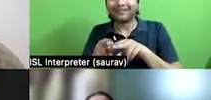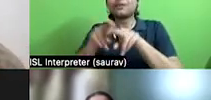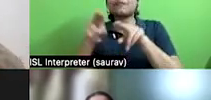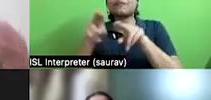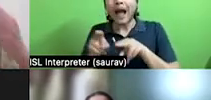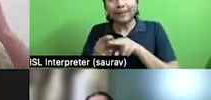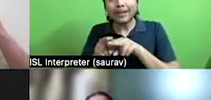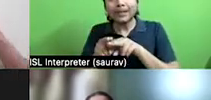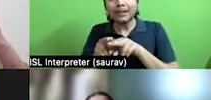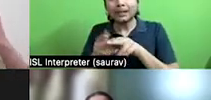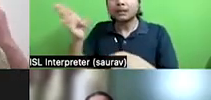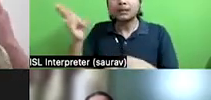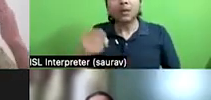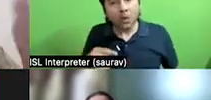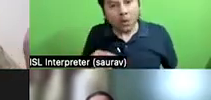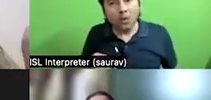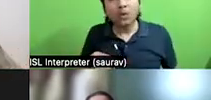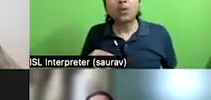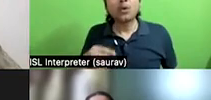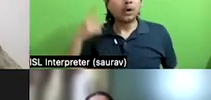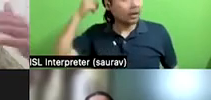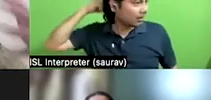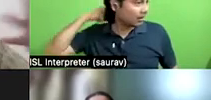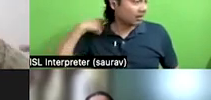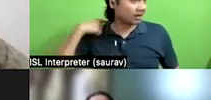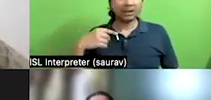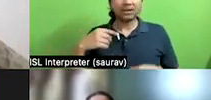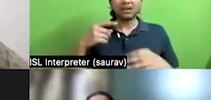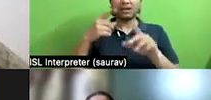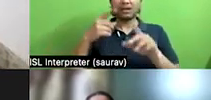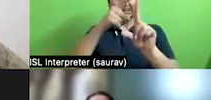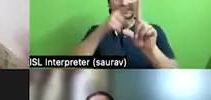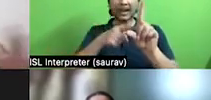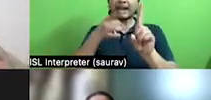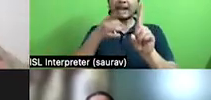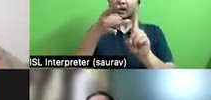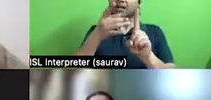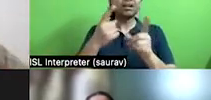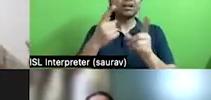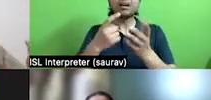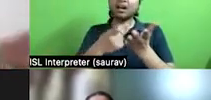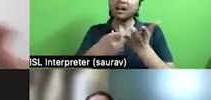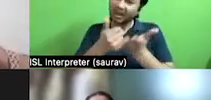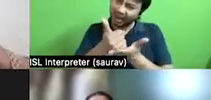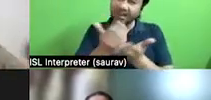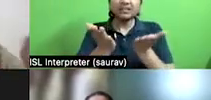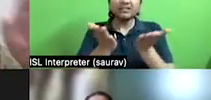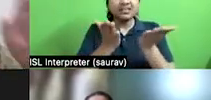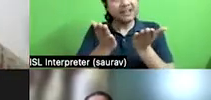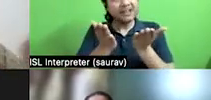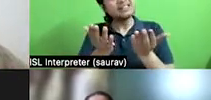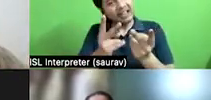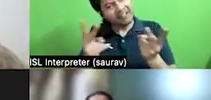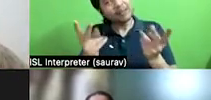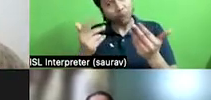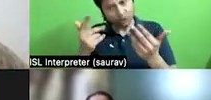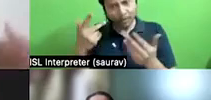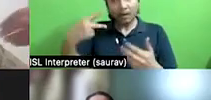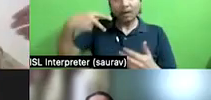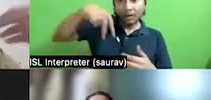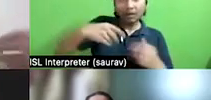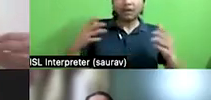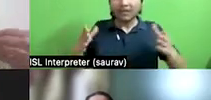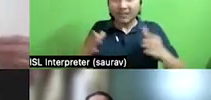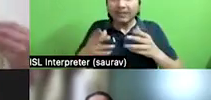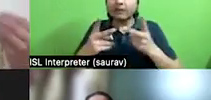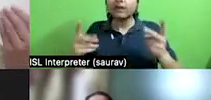person don't know that a spinal cord injured person can even get rehab. They just think this is the rest of life. Lie down and you're done.